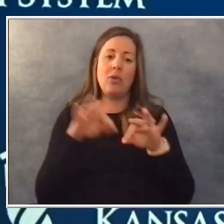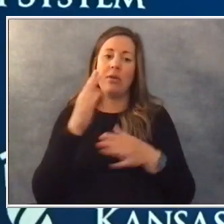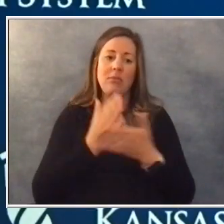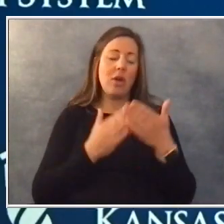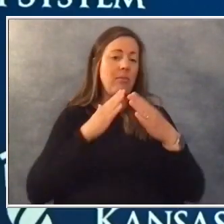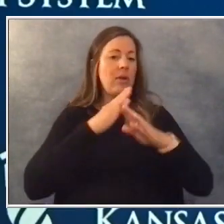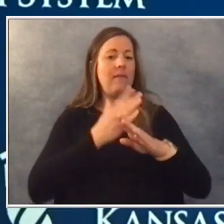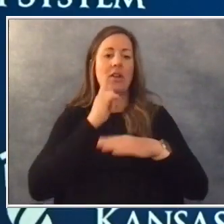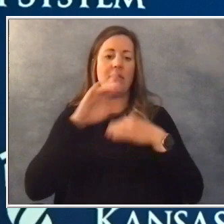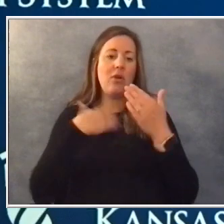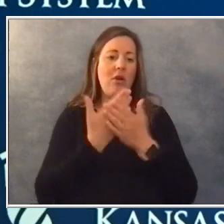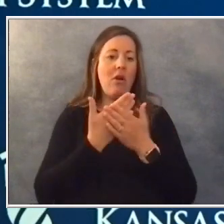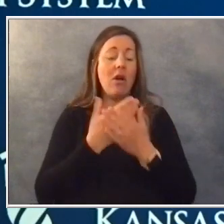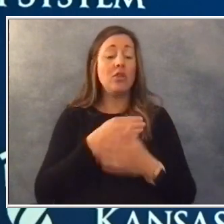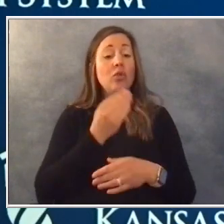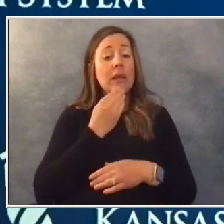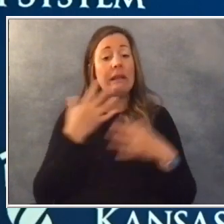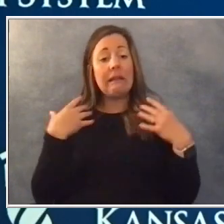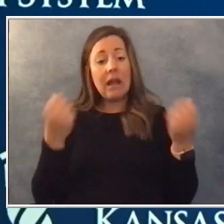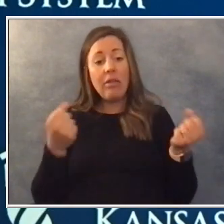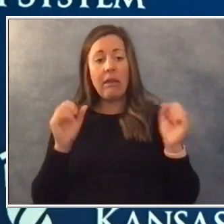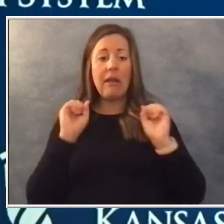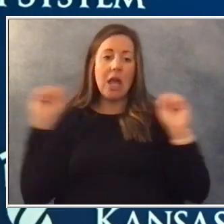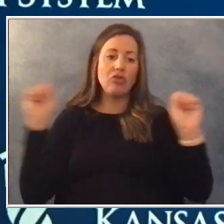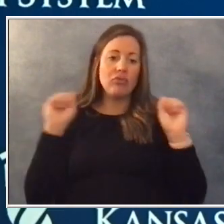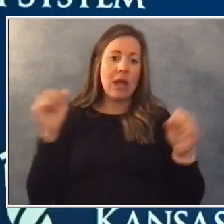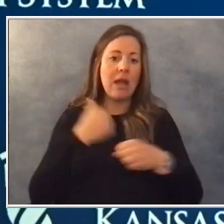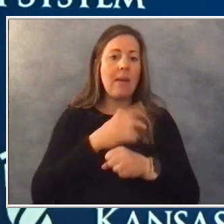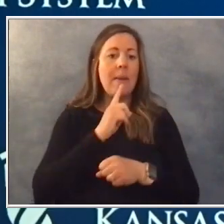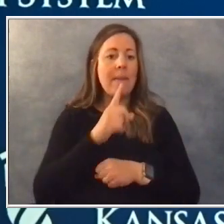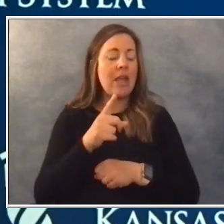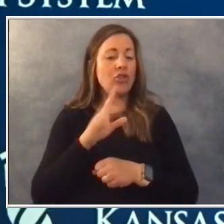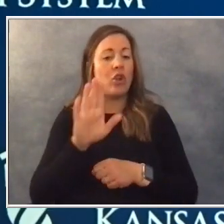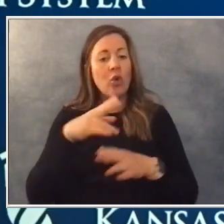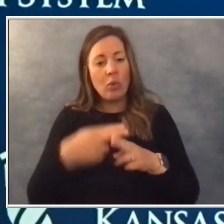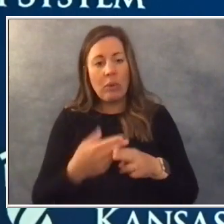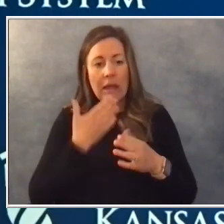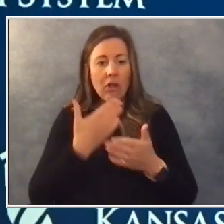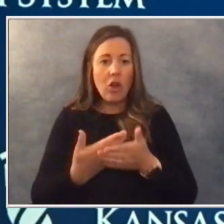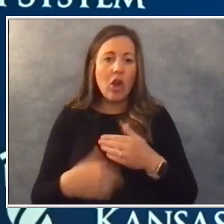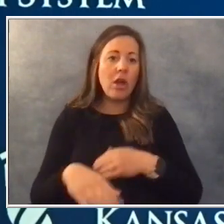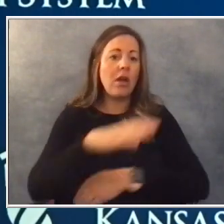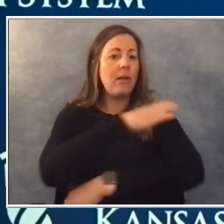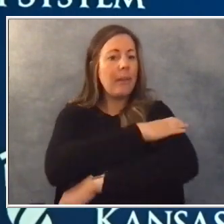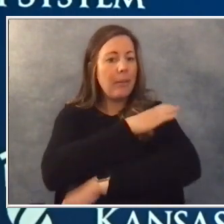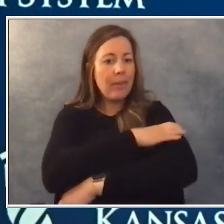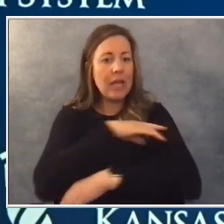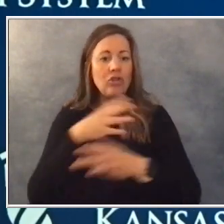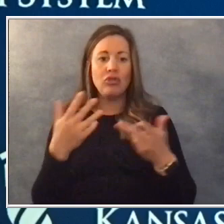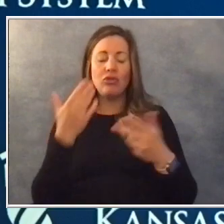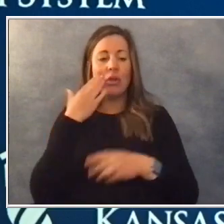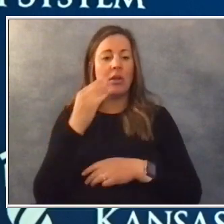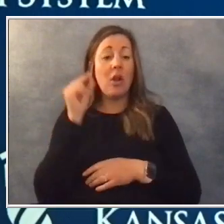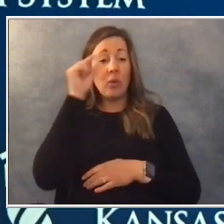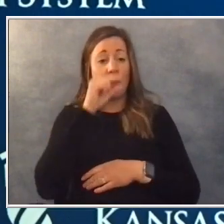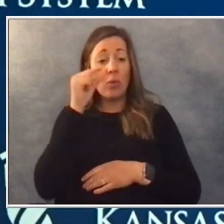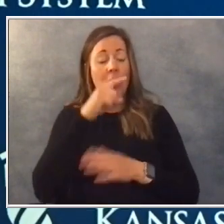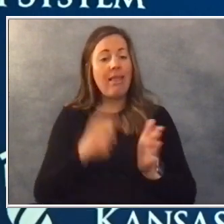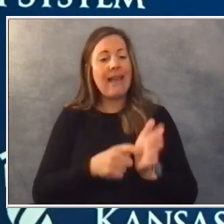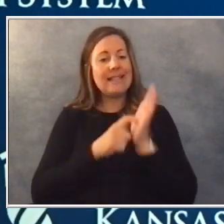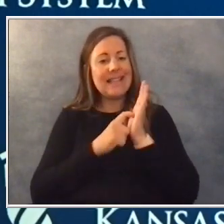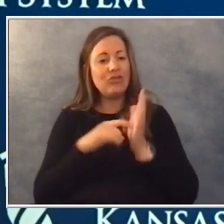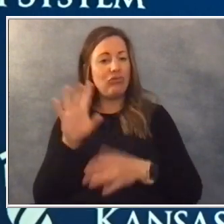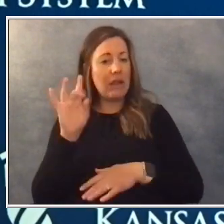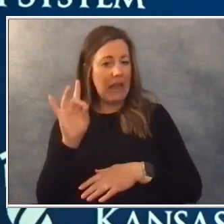eat healthy, exercise, get your weight where it's supposed to be, watch the blood pressure, read, Google the Essential 8. That's the American Heart